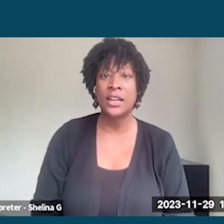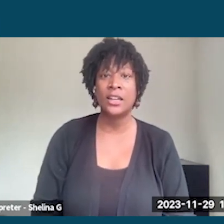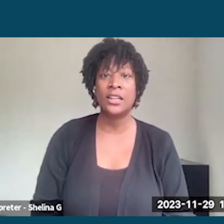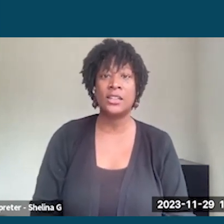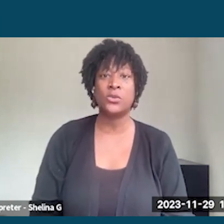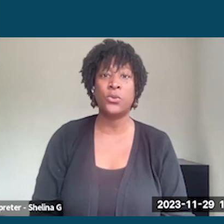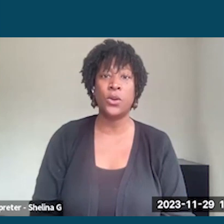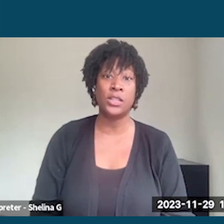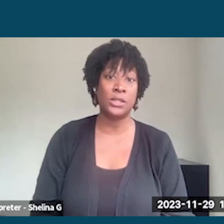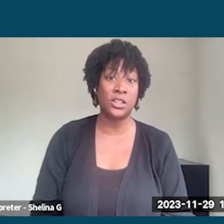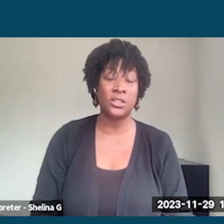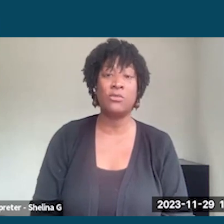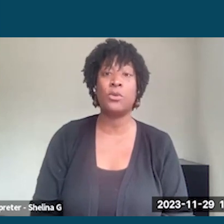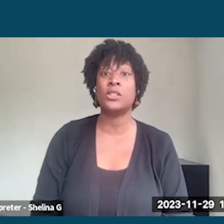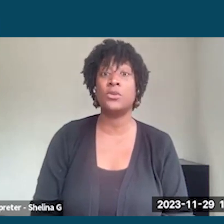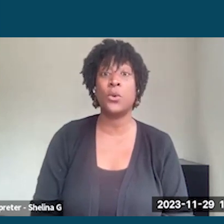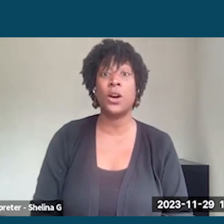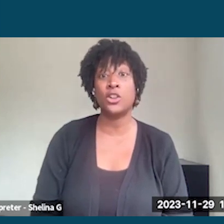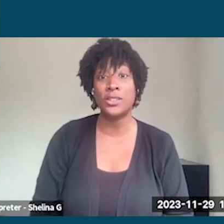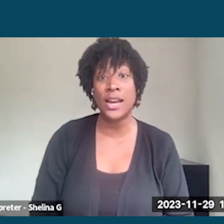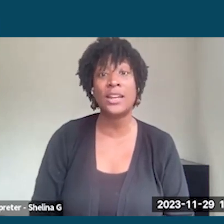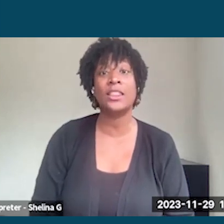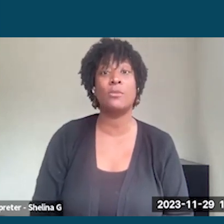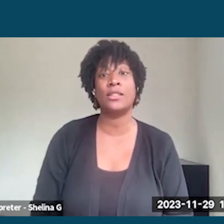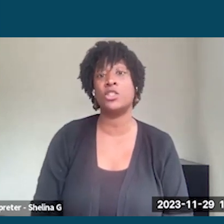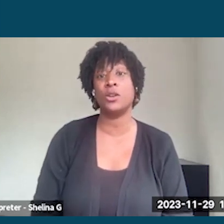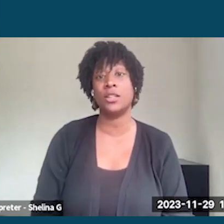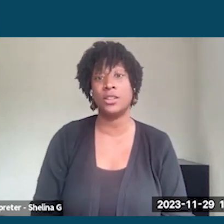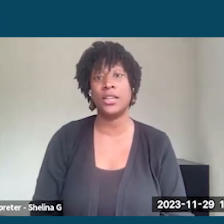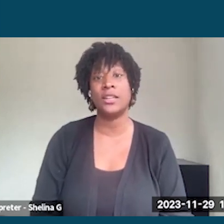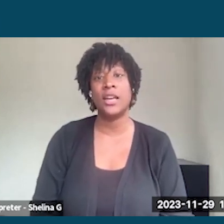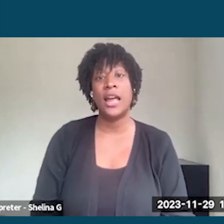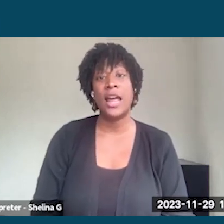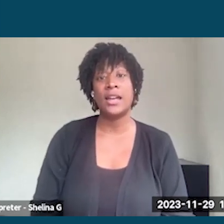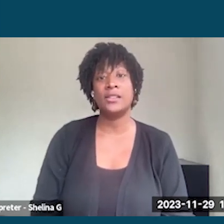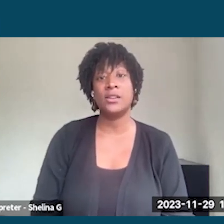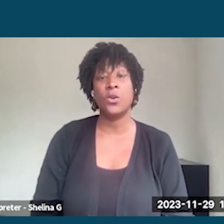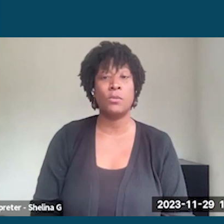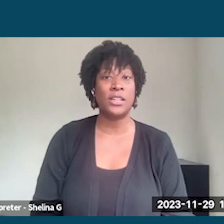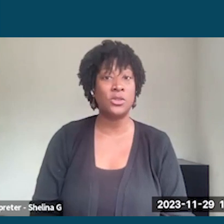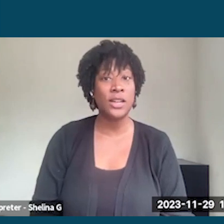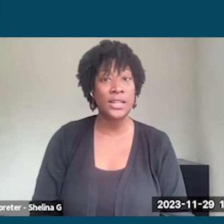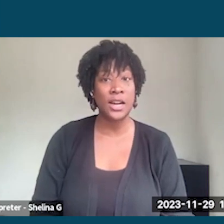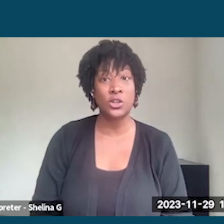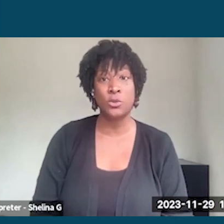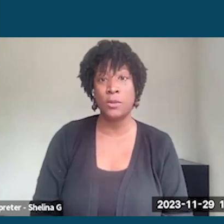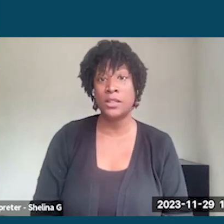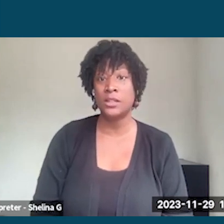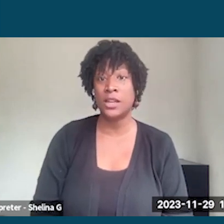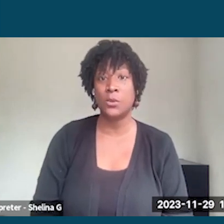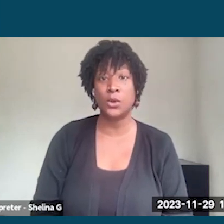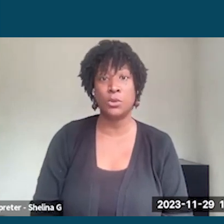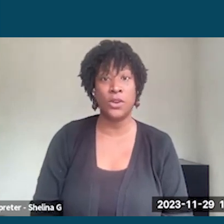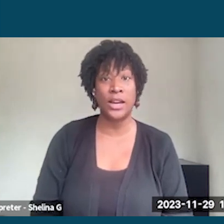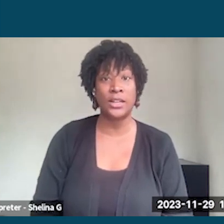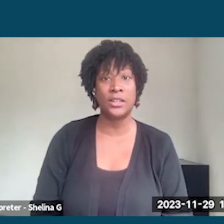need that is for this particular deaf person for understanding their message more clearly. And so when my student had a doctor